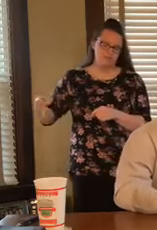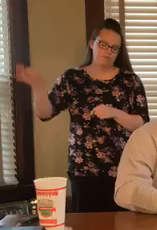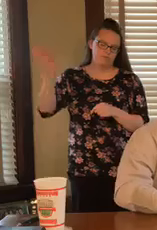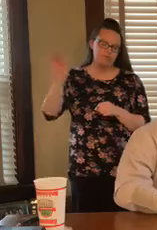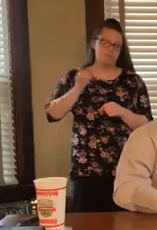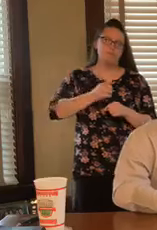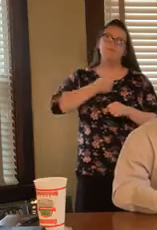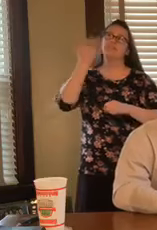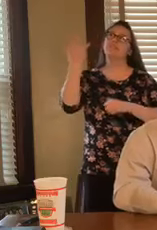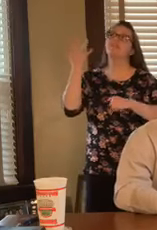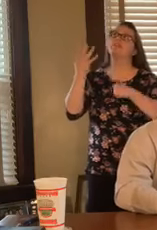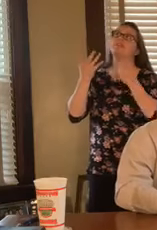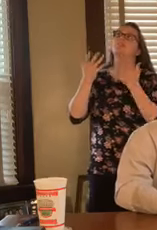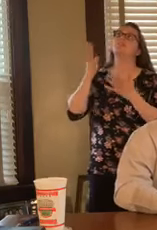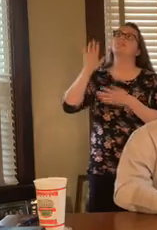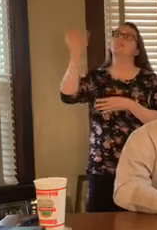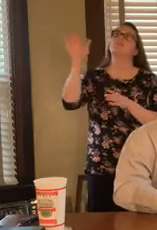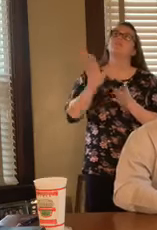praise.